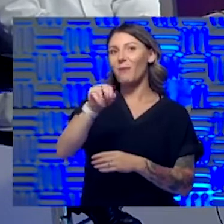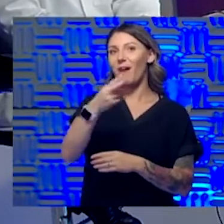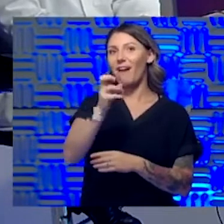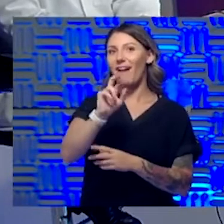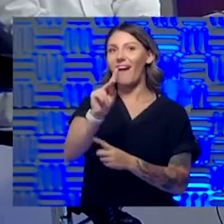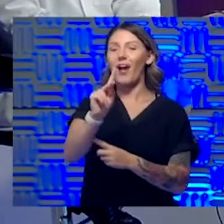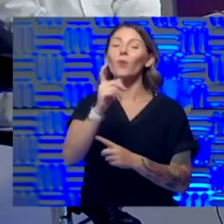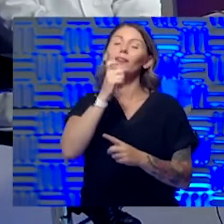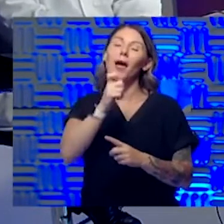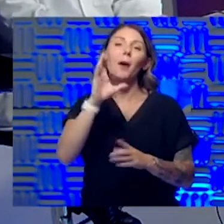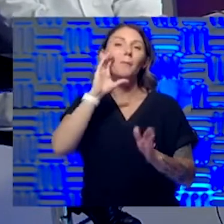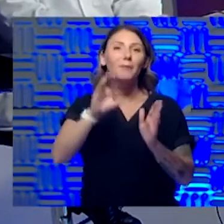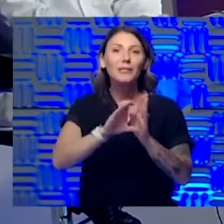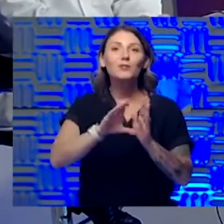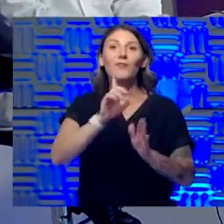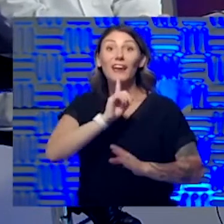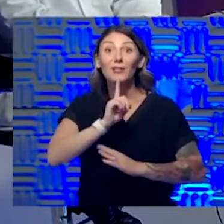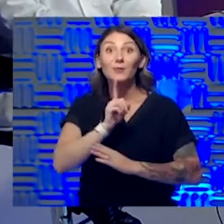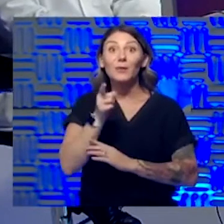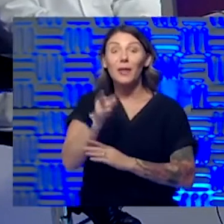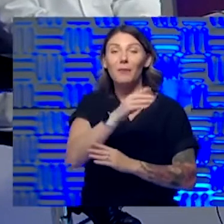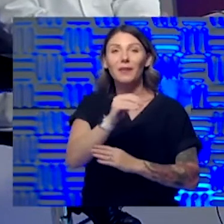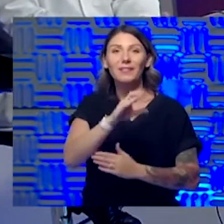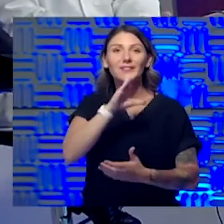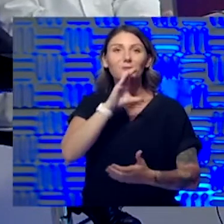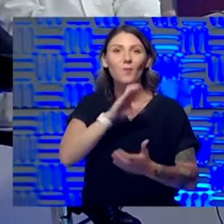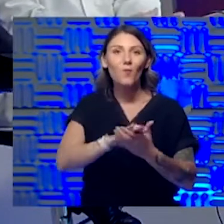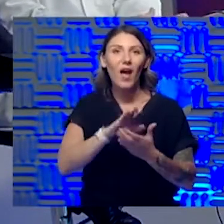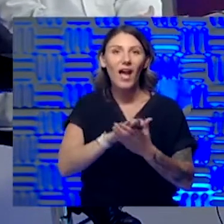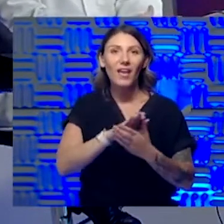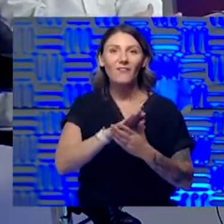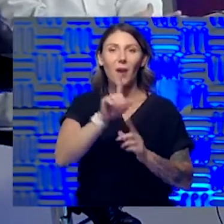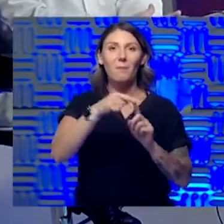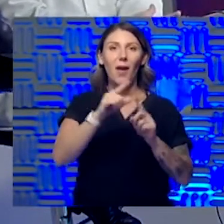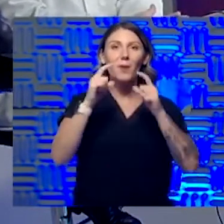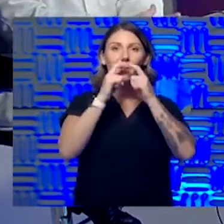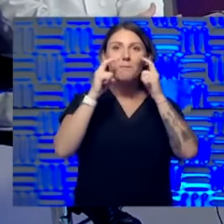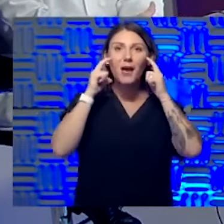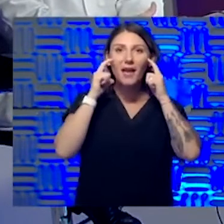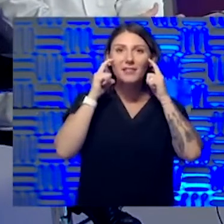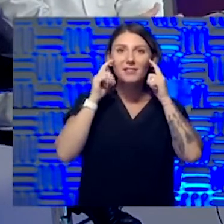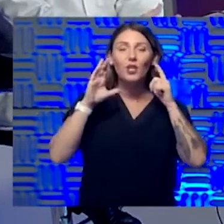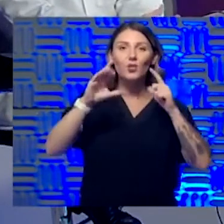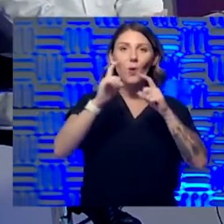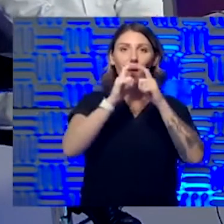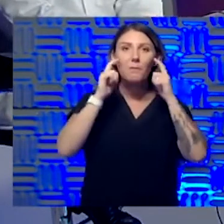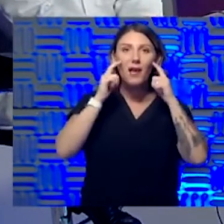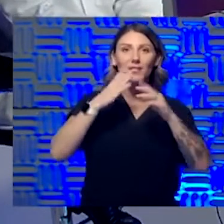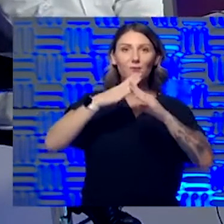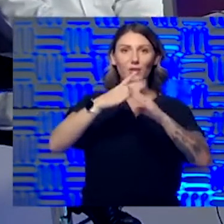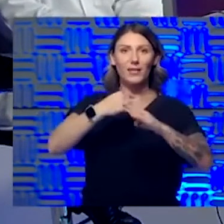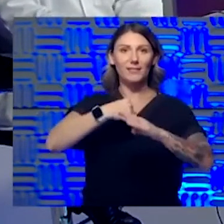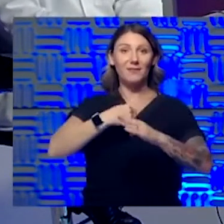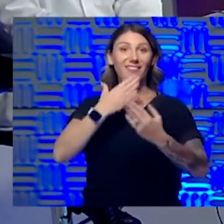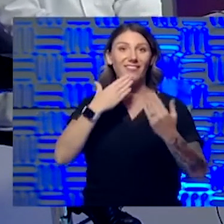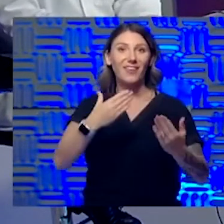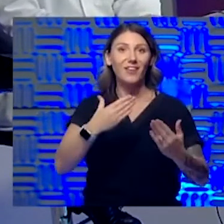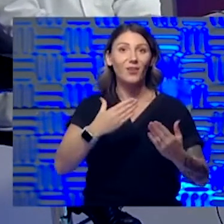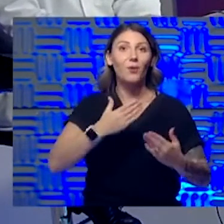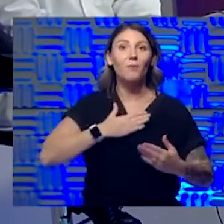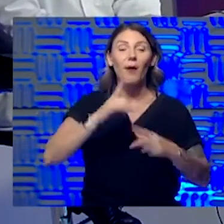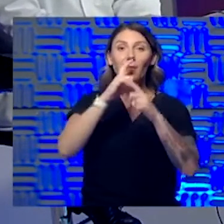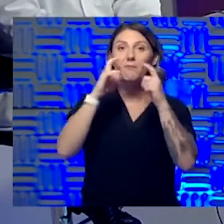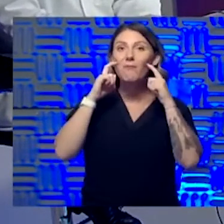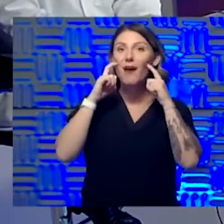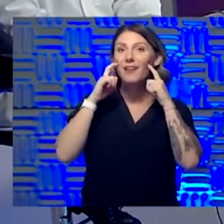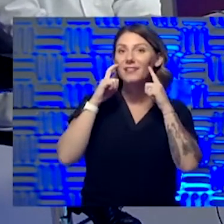and his wife, but a picture that they saw of something about wearing masks. Your mask protects me, thank you. My mask protects